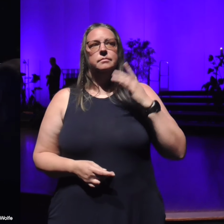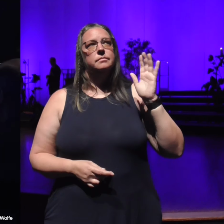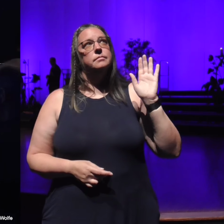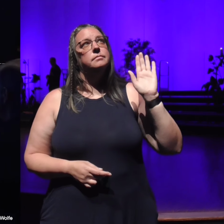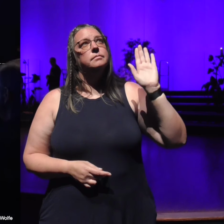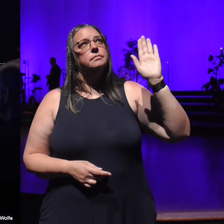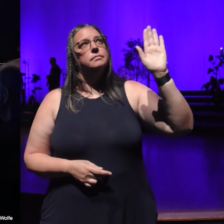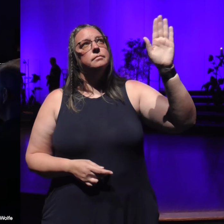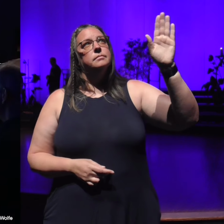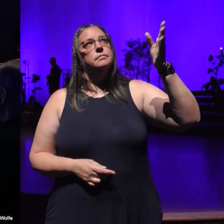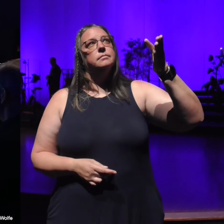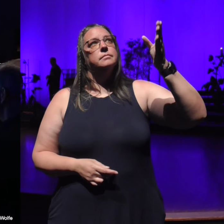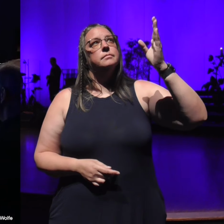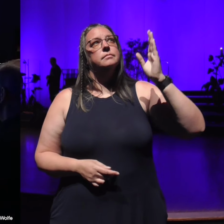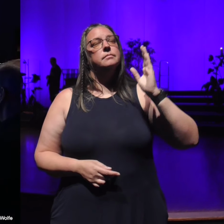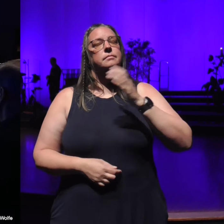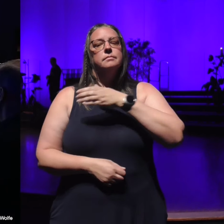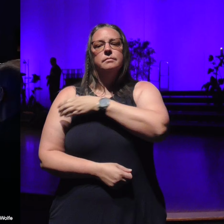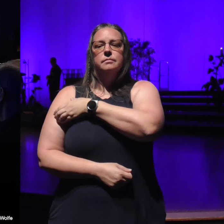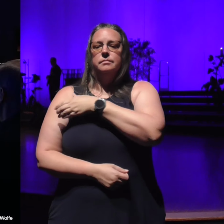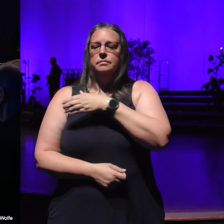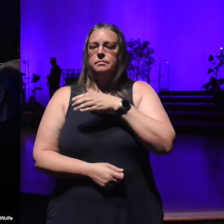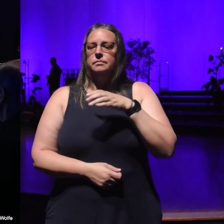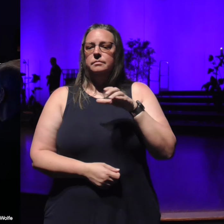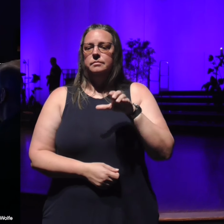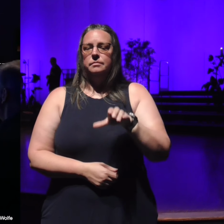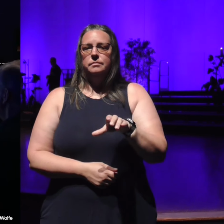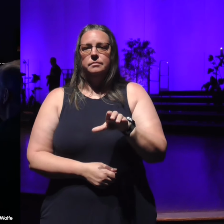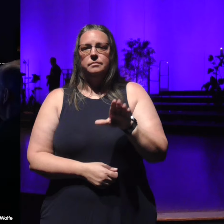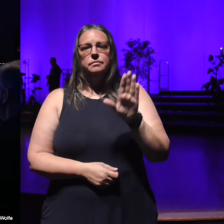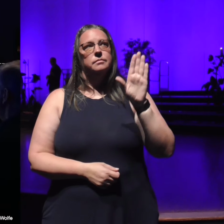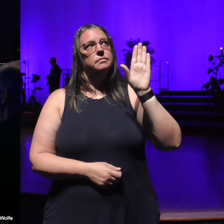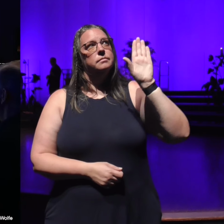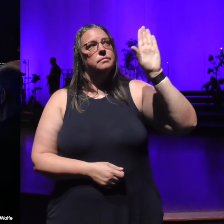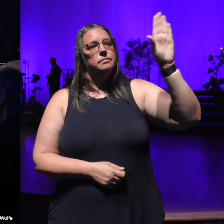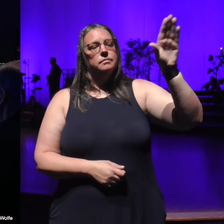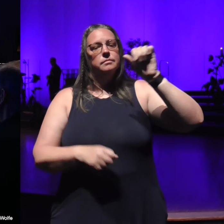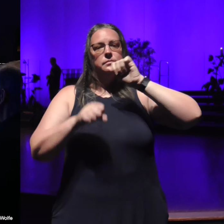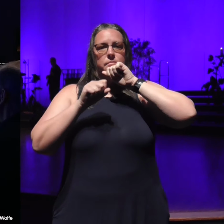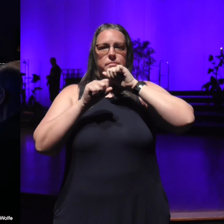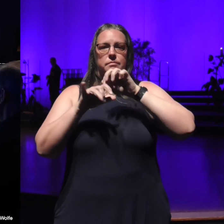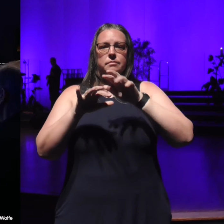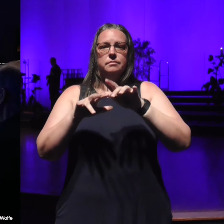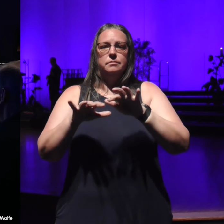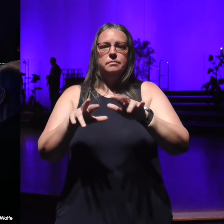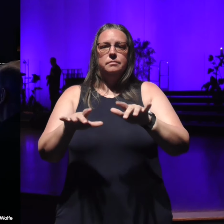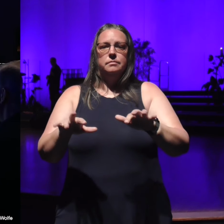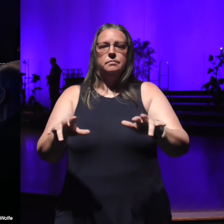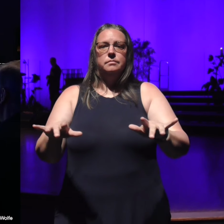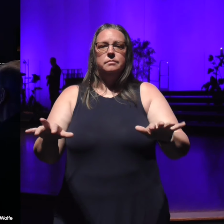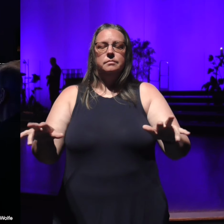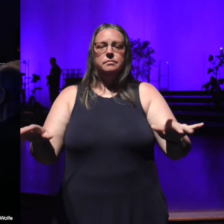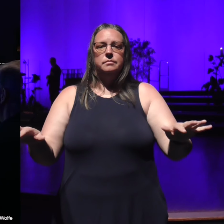can feel the mighty power and the